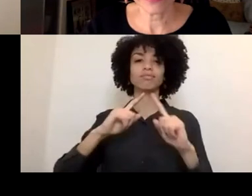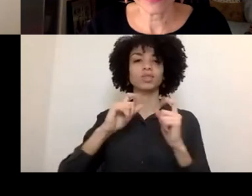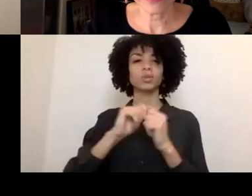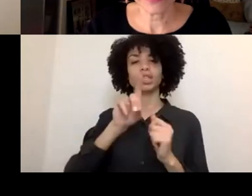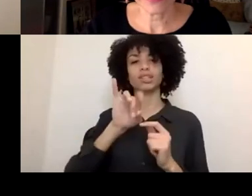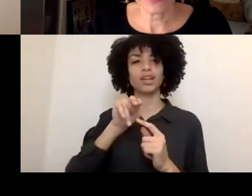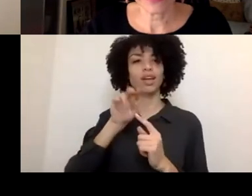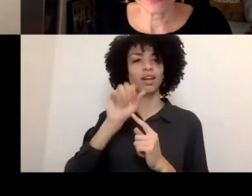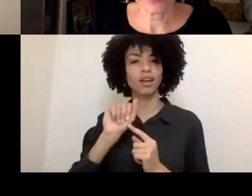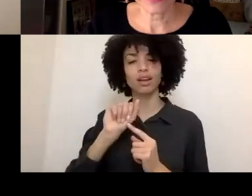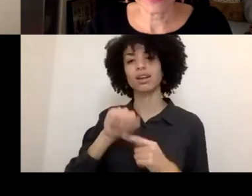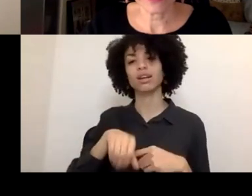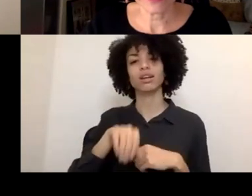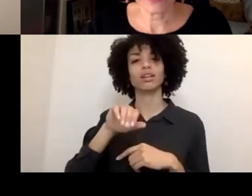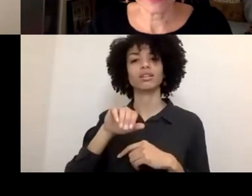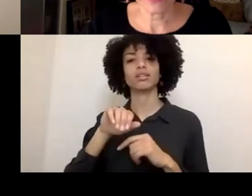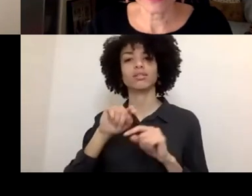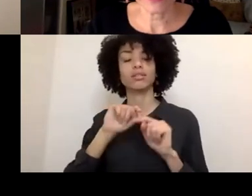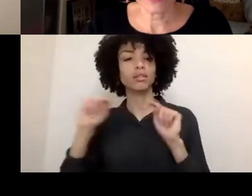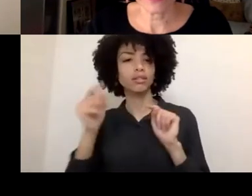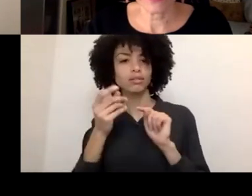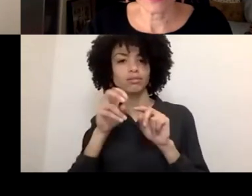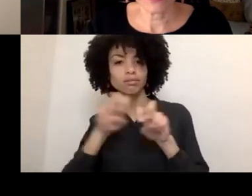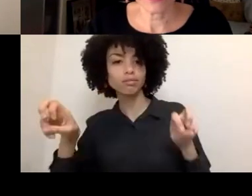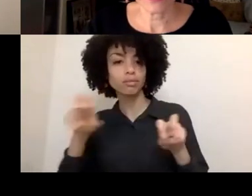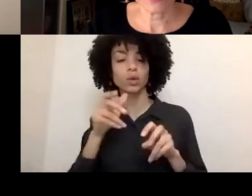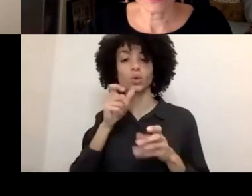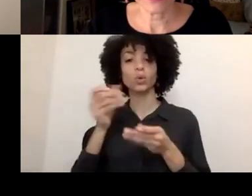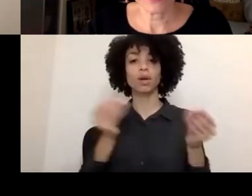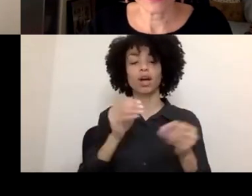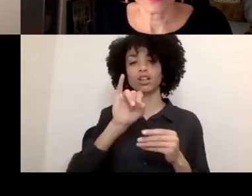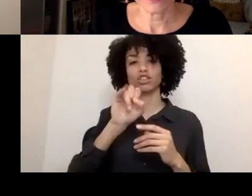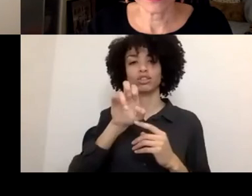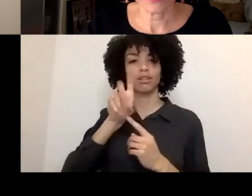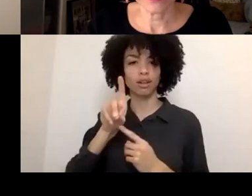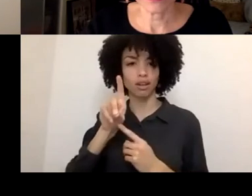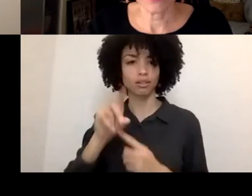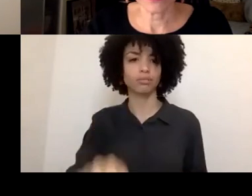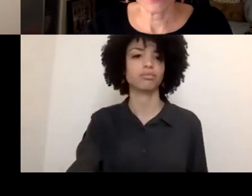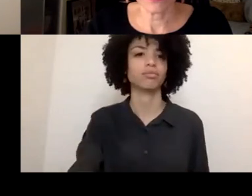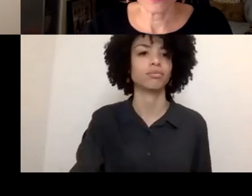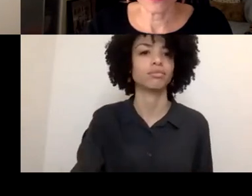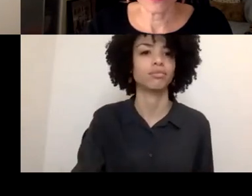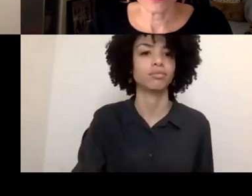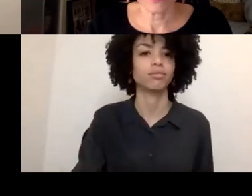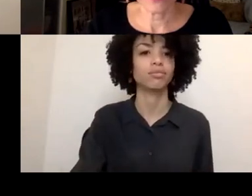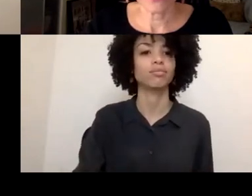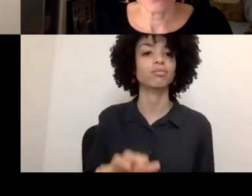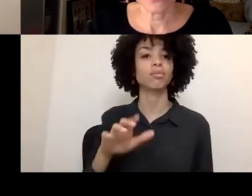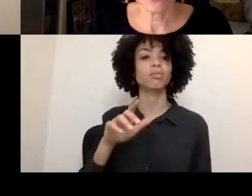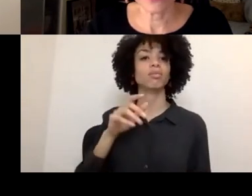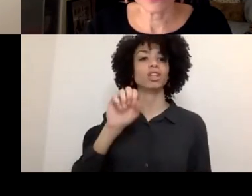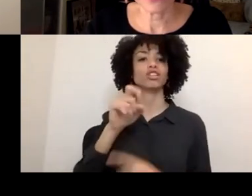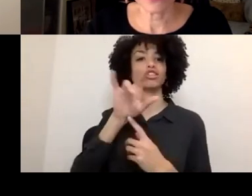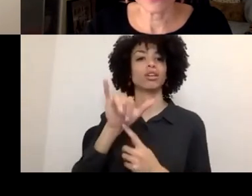Chang, and Salem Segay, moderated by Sinead Lopez, co-presented by the Shelley and Donald Rubin Foundation and the Asian American